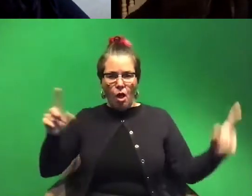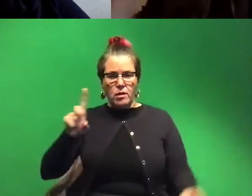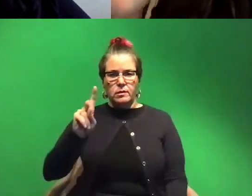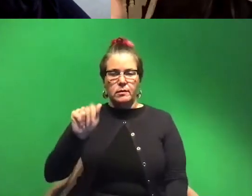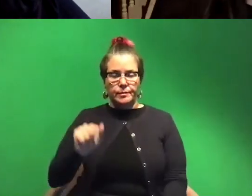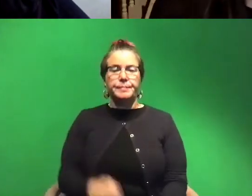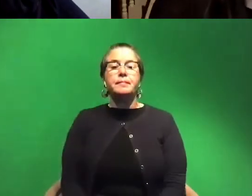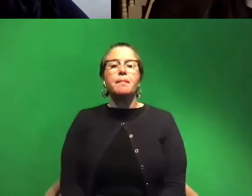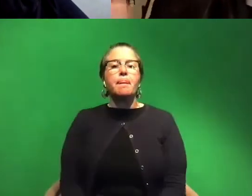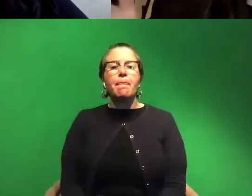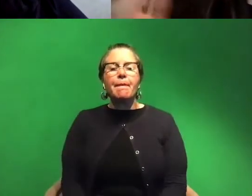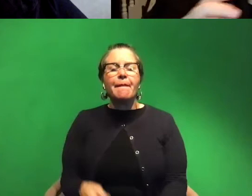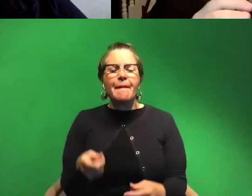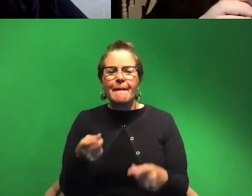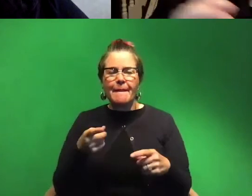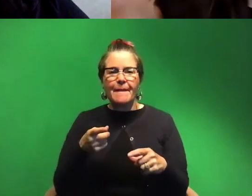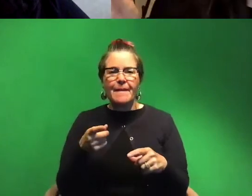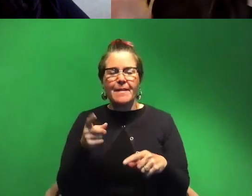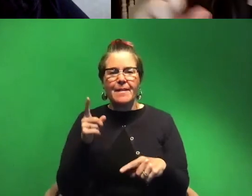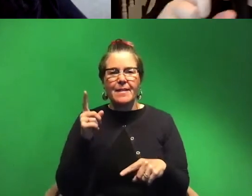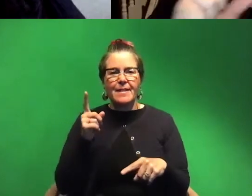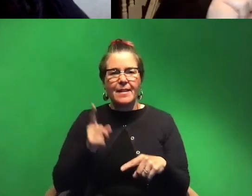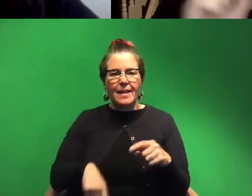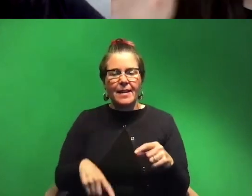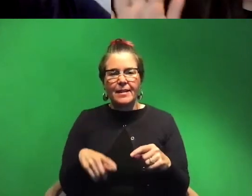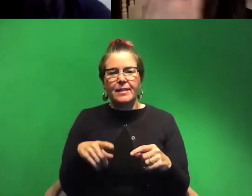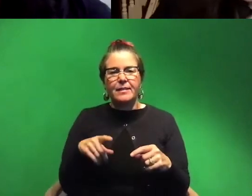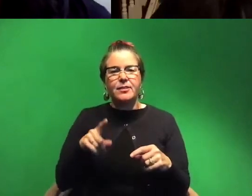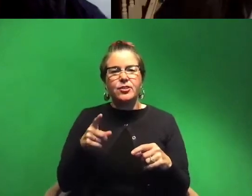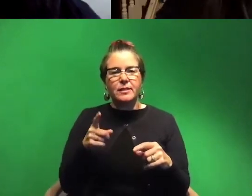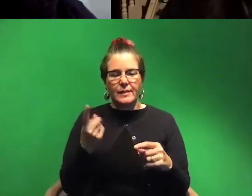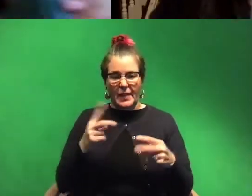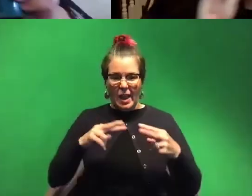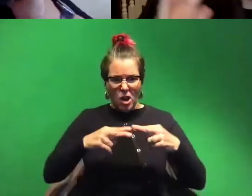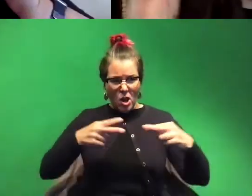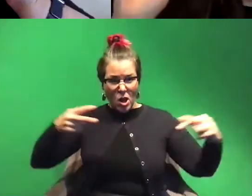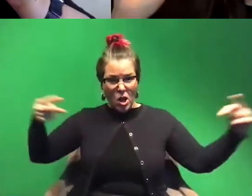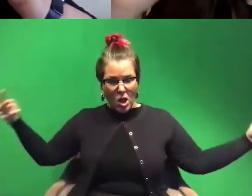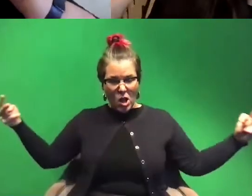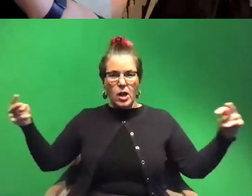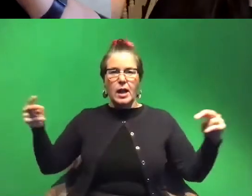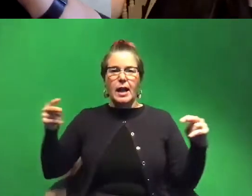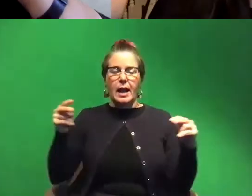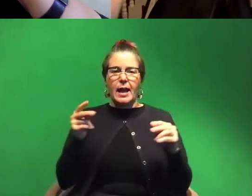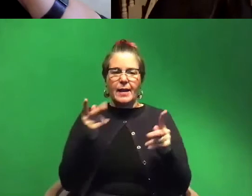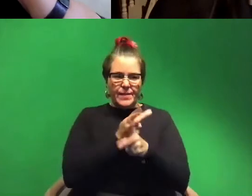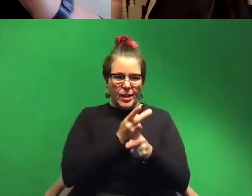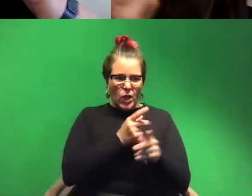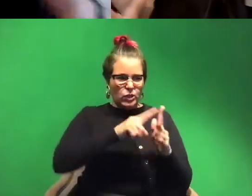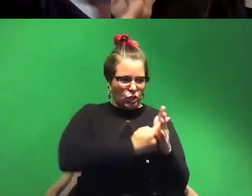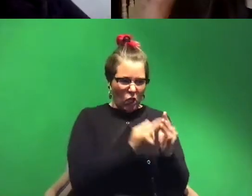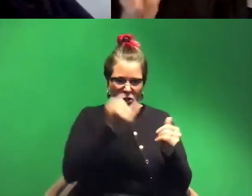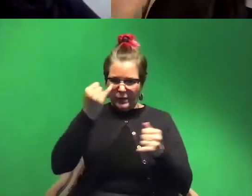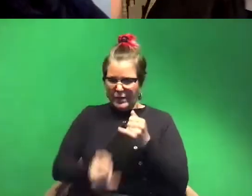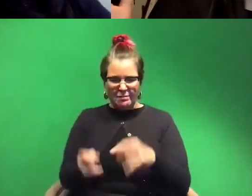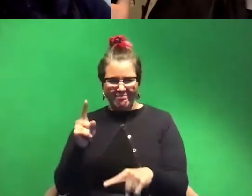when you can't really like take something that long and sequence the whole thing from start to finish, because